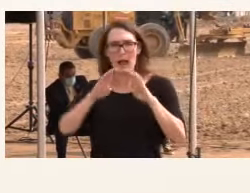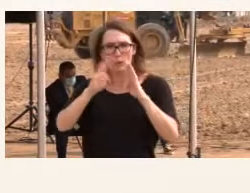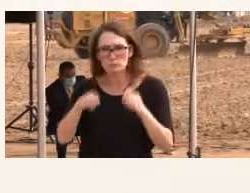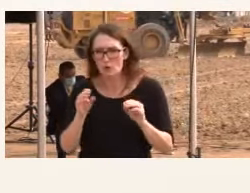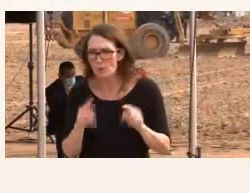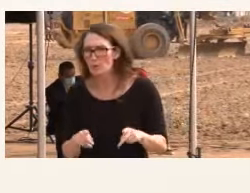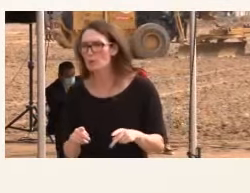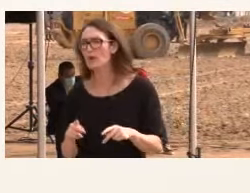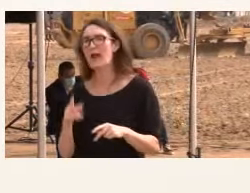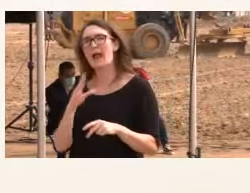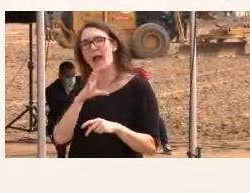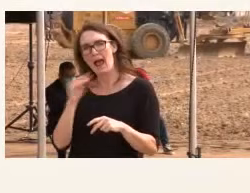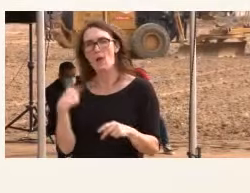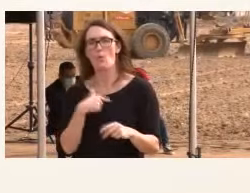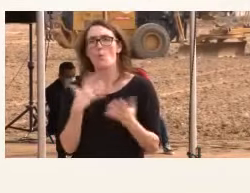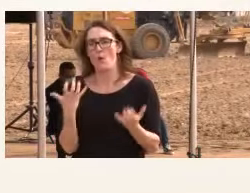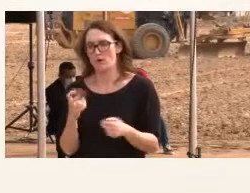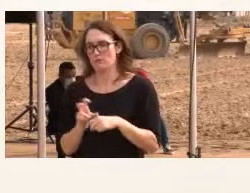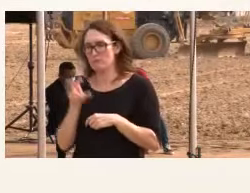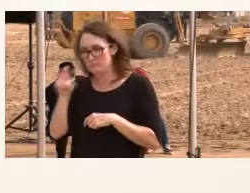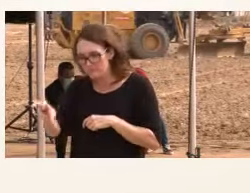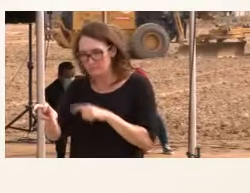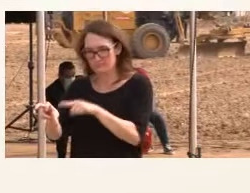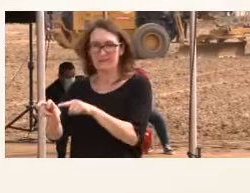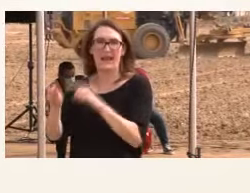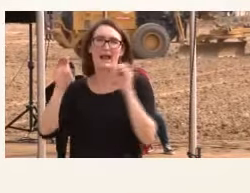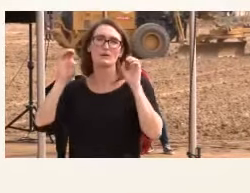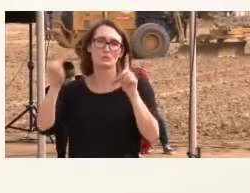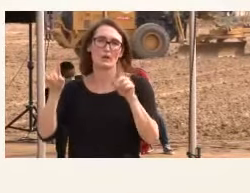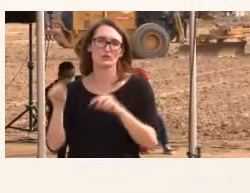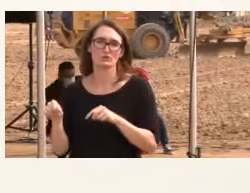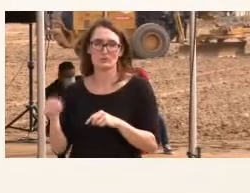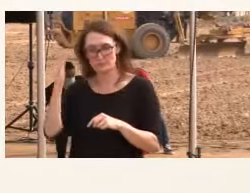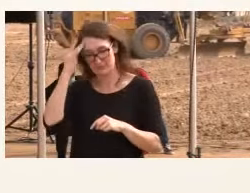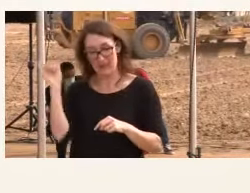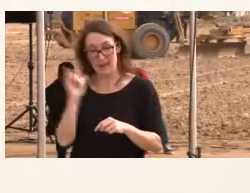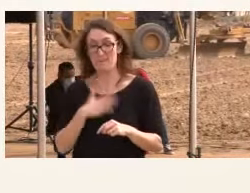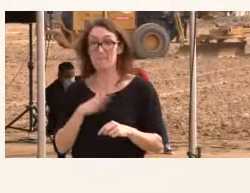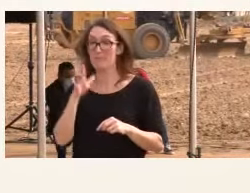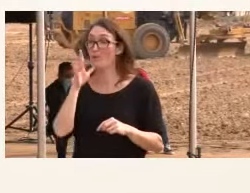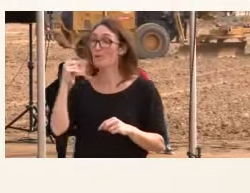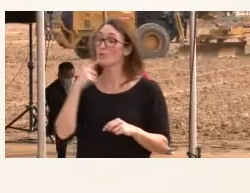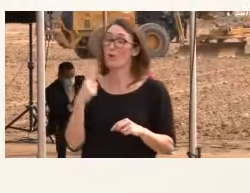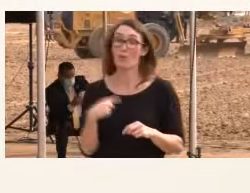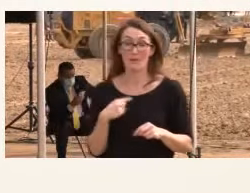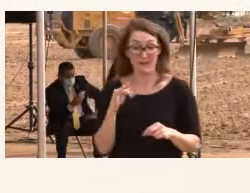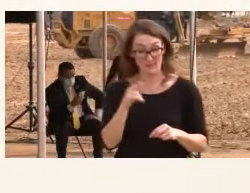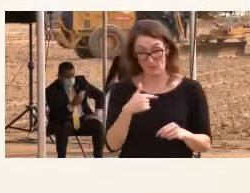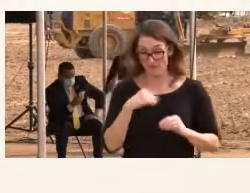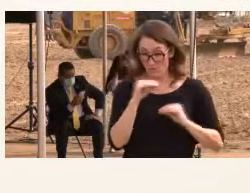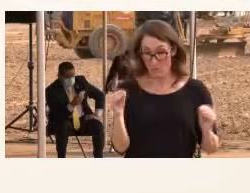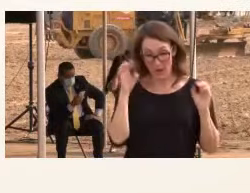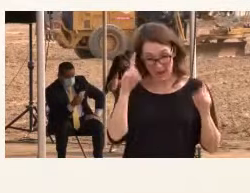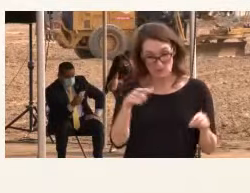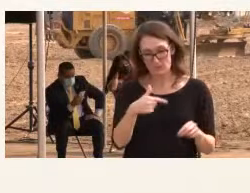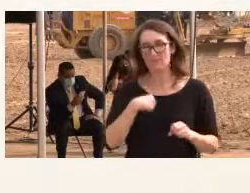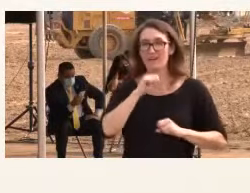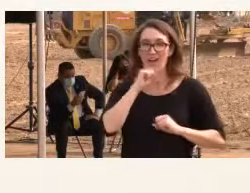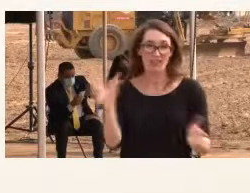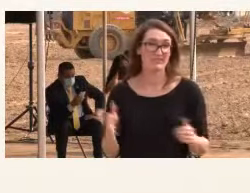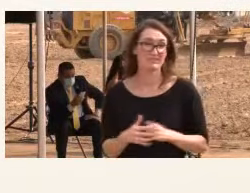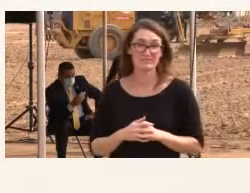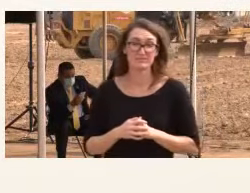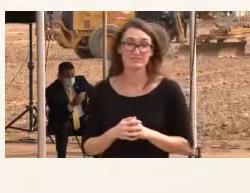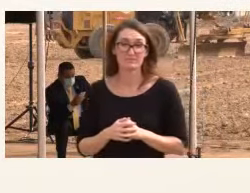and to make an investment in the education, because as my mother told me, Jim, without an education, you can't have